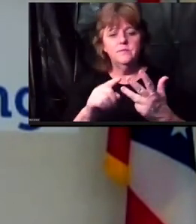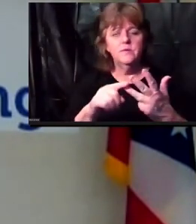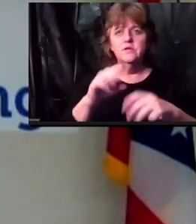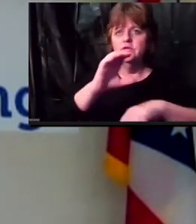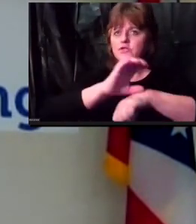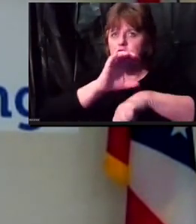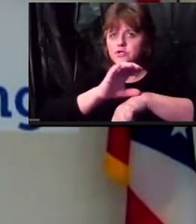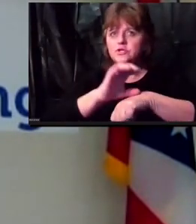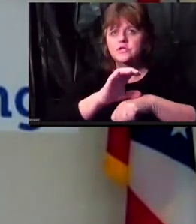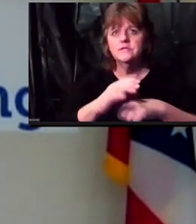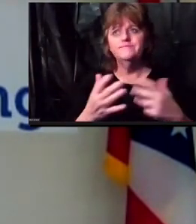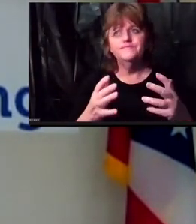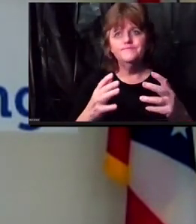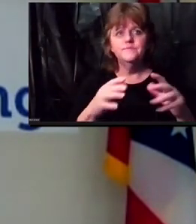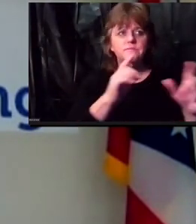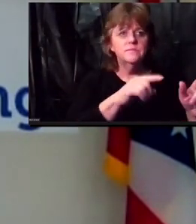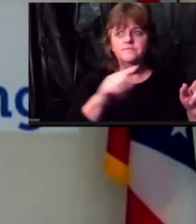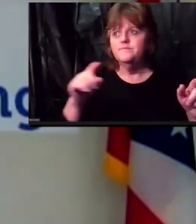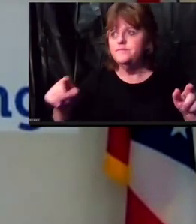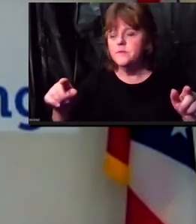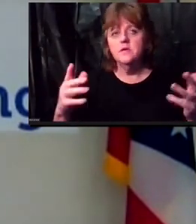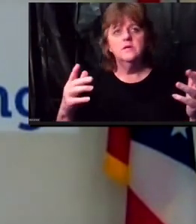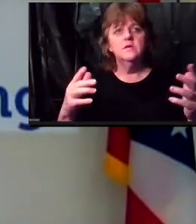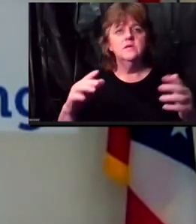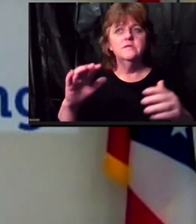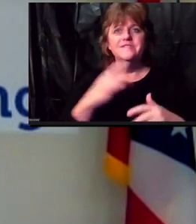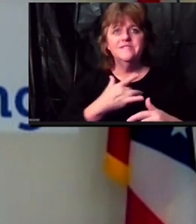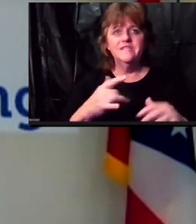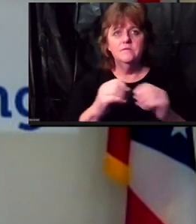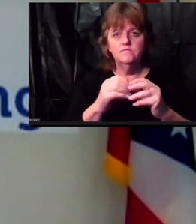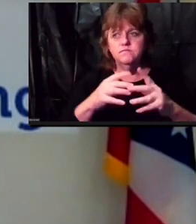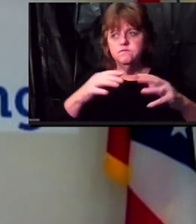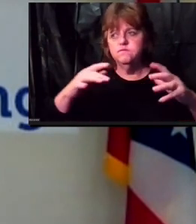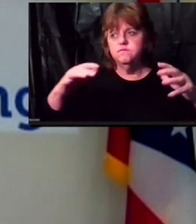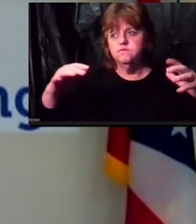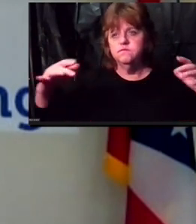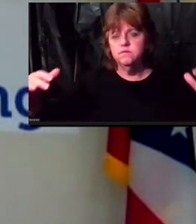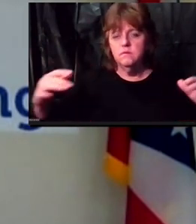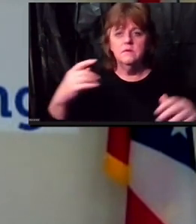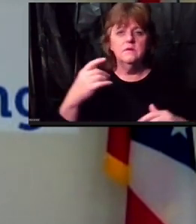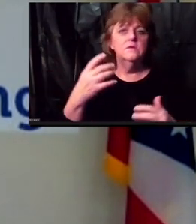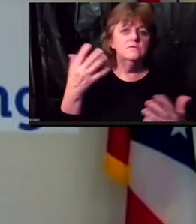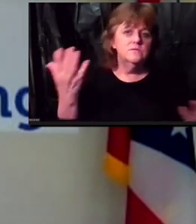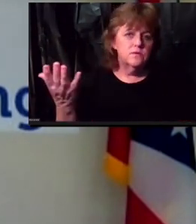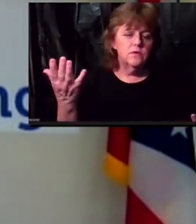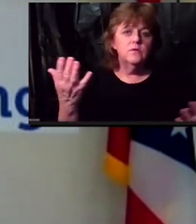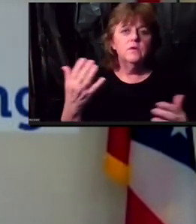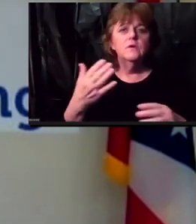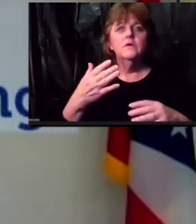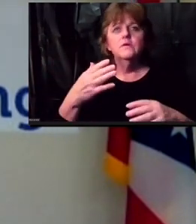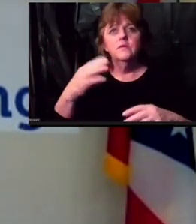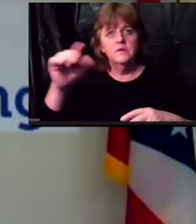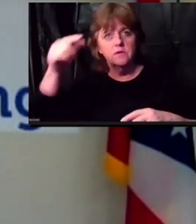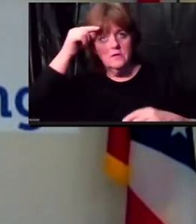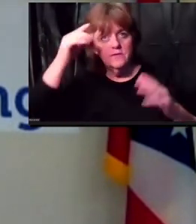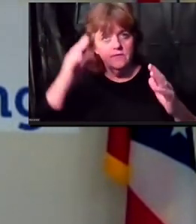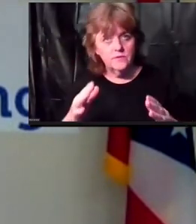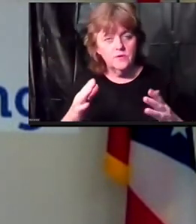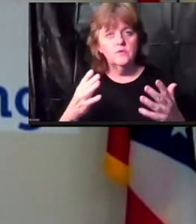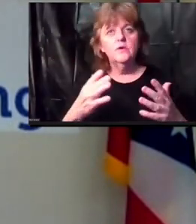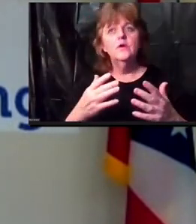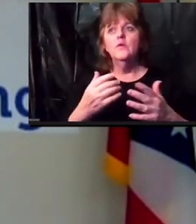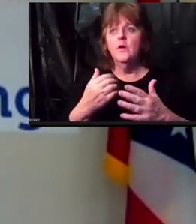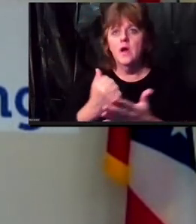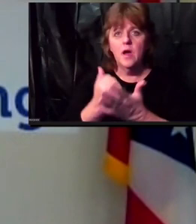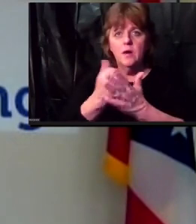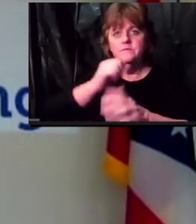governor's hope and expectation that his most recent action is going to have an impact to curtail the spreading of the disease